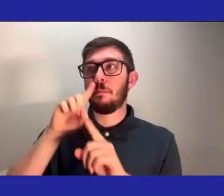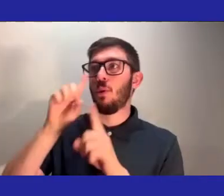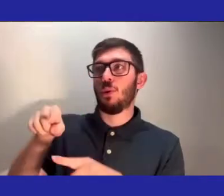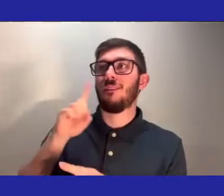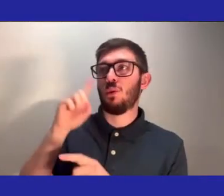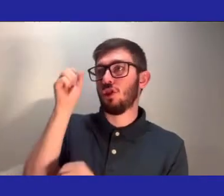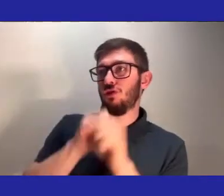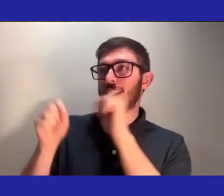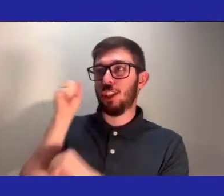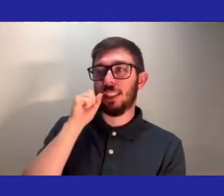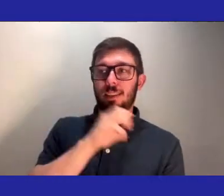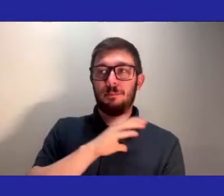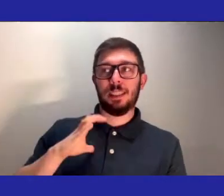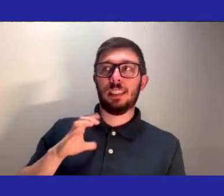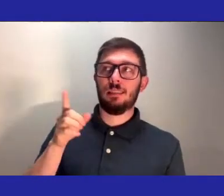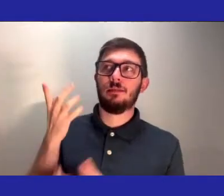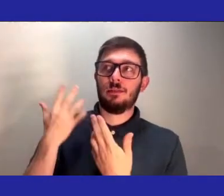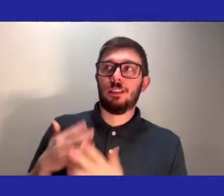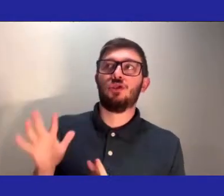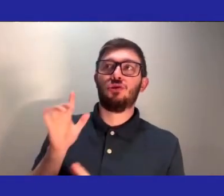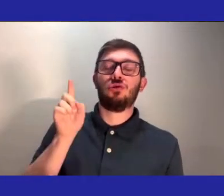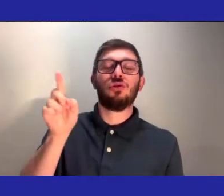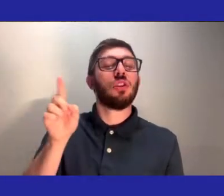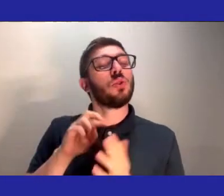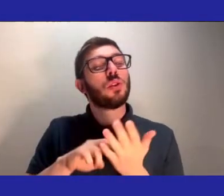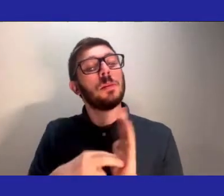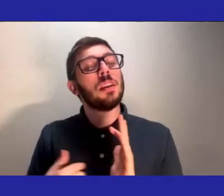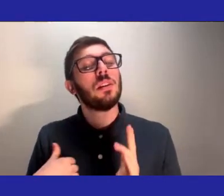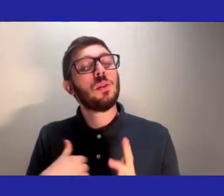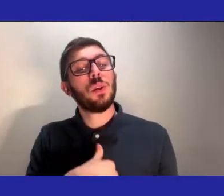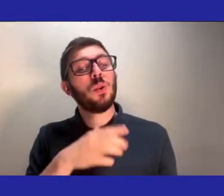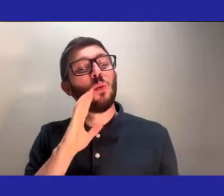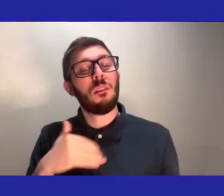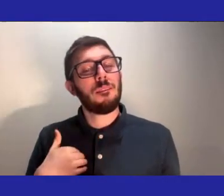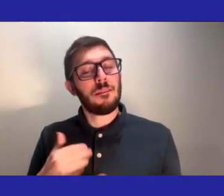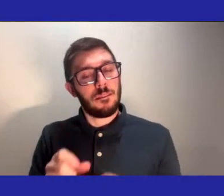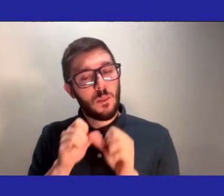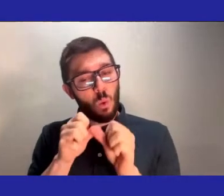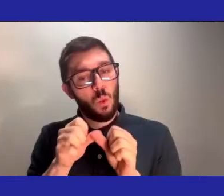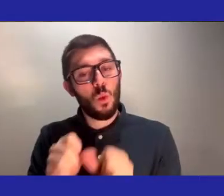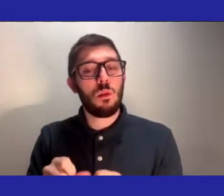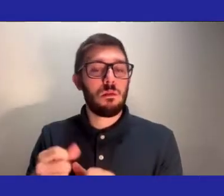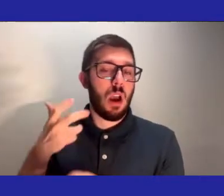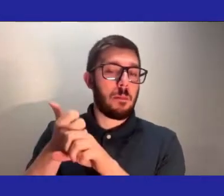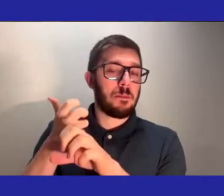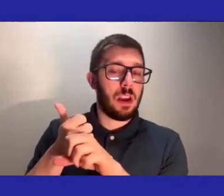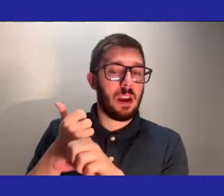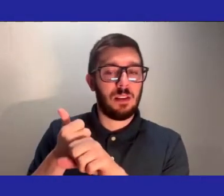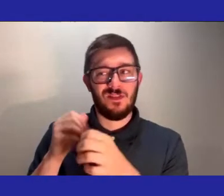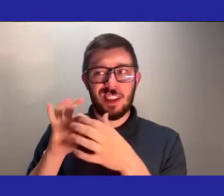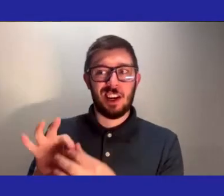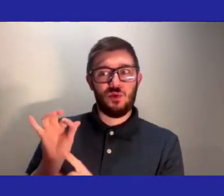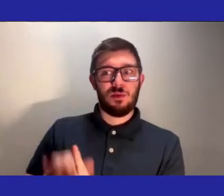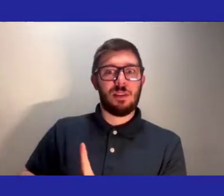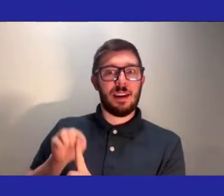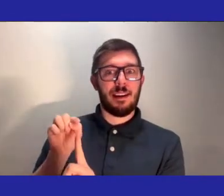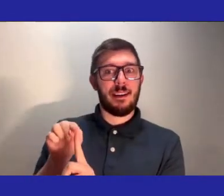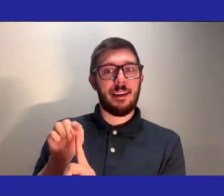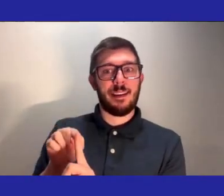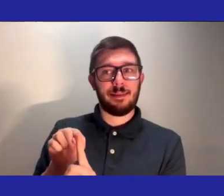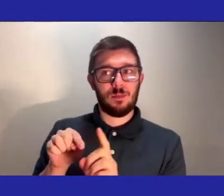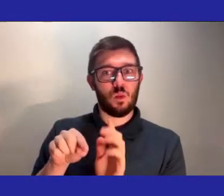board. So we will get an ongoing update on how we're doing with this quarter over